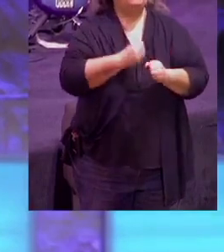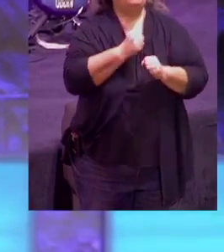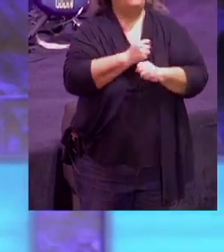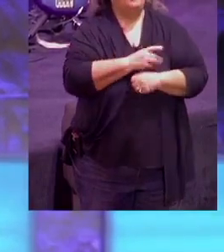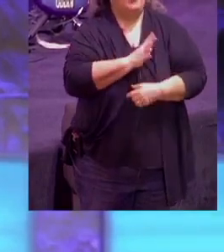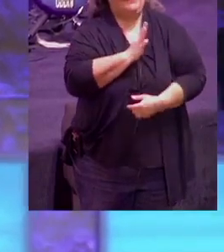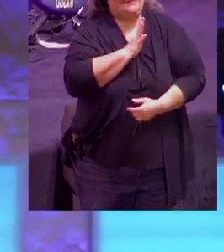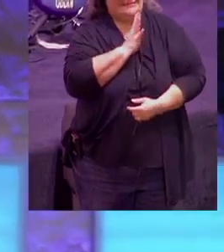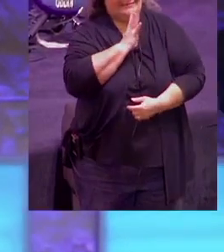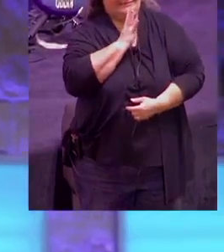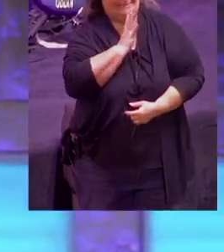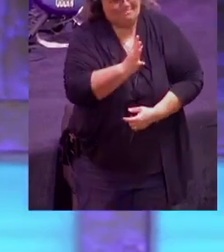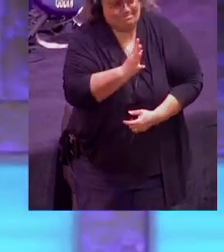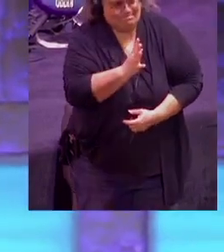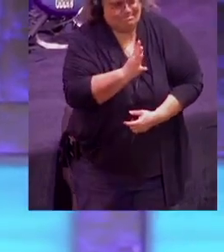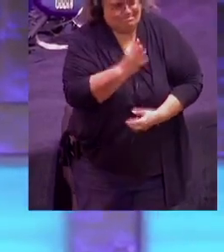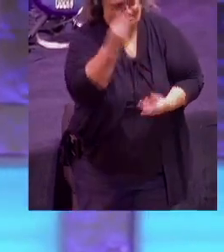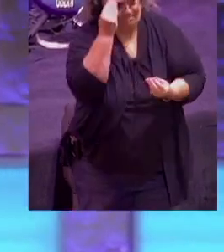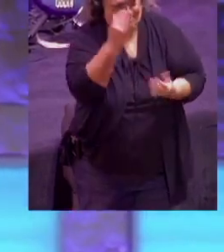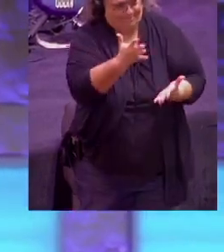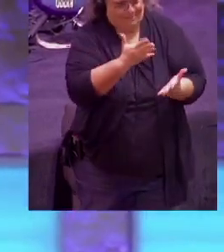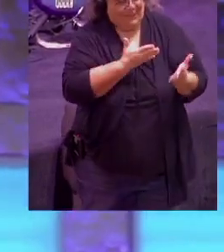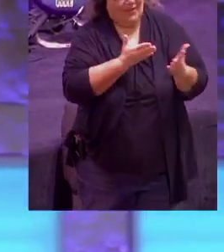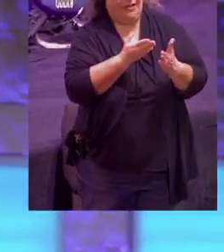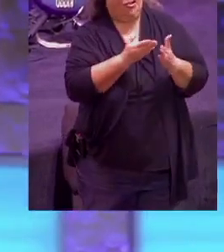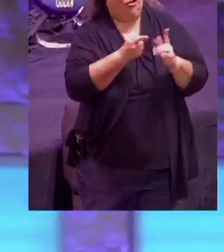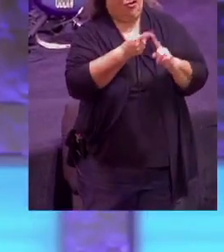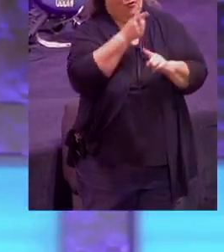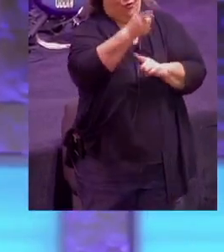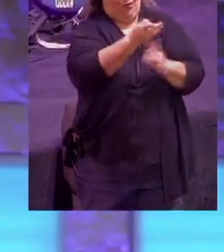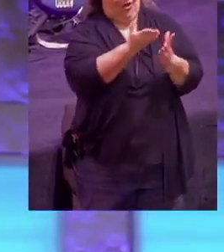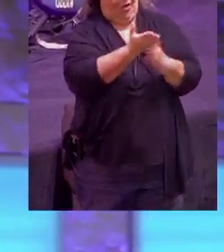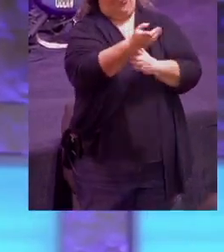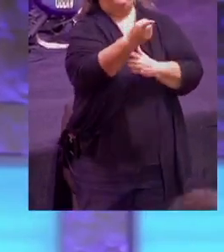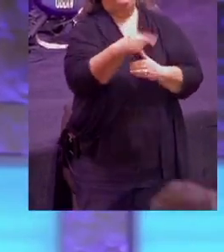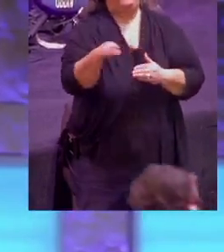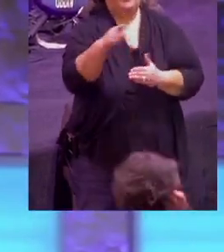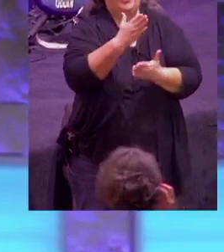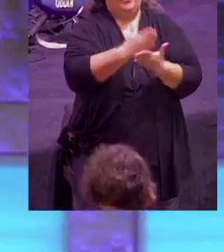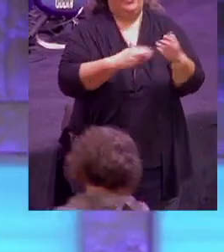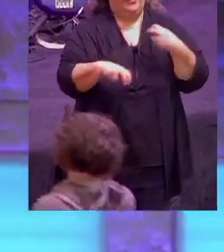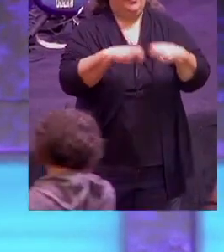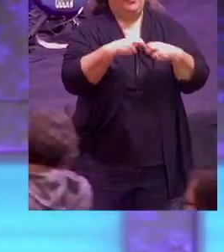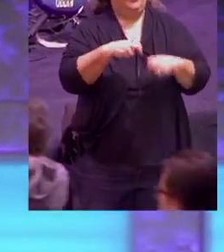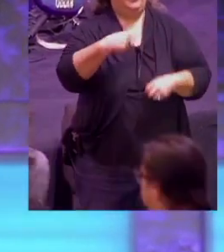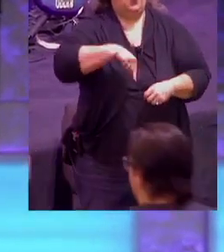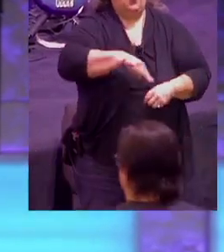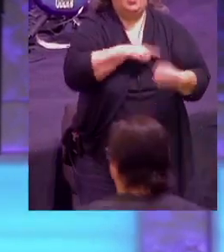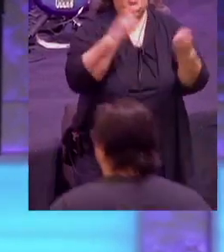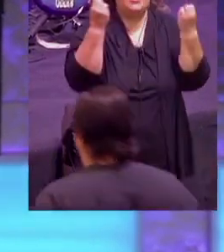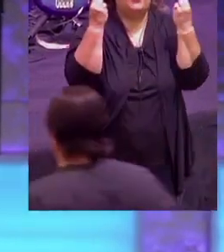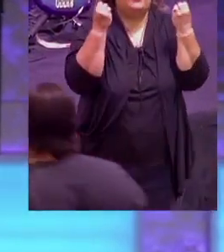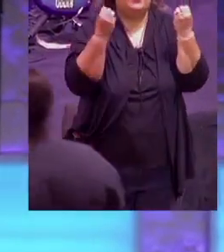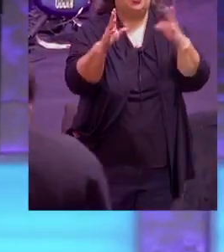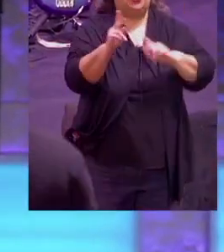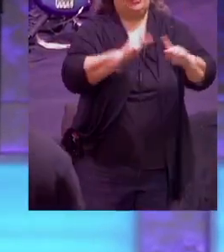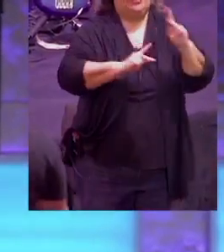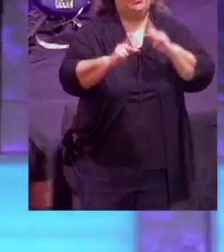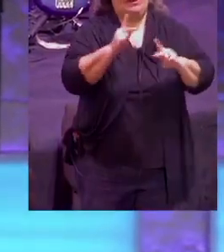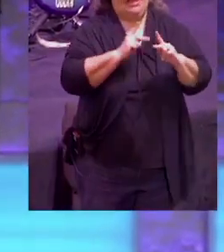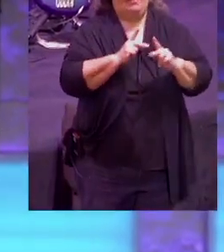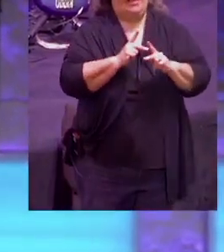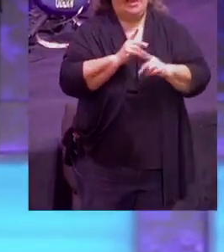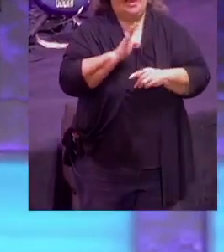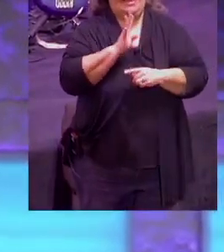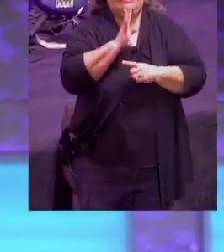you, and he wants to speak through you. Part of the problem is that we have too many people speaking on